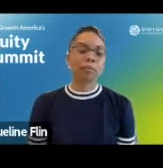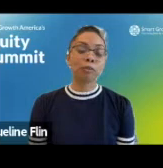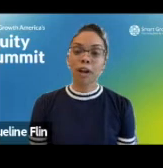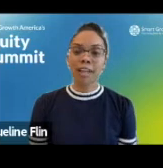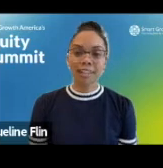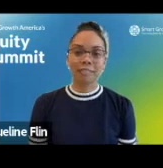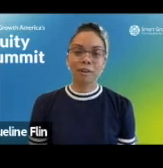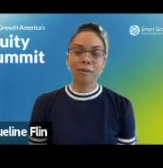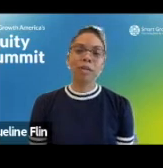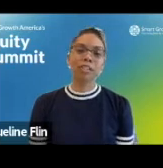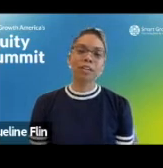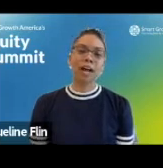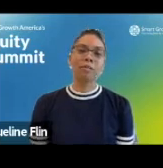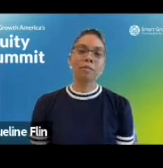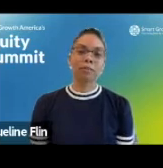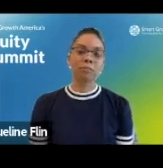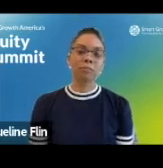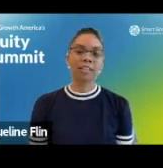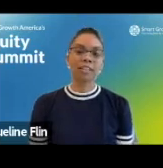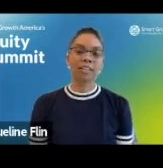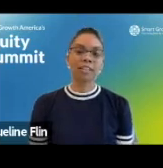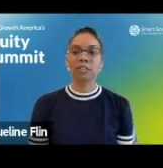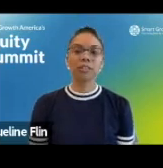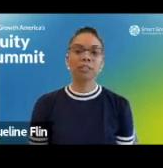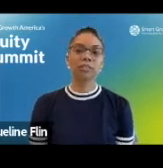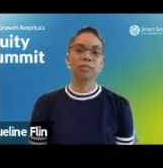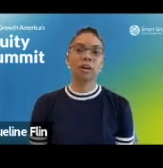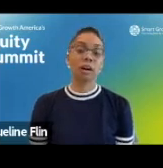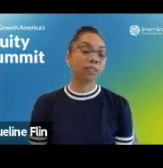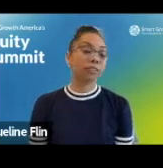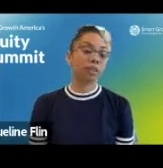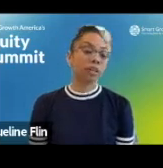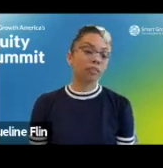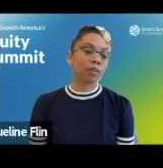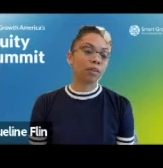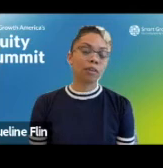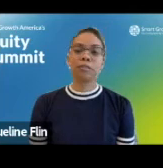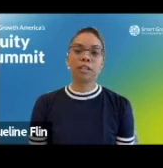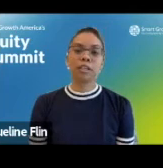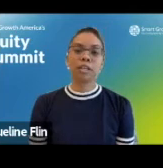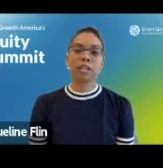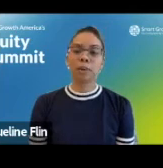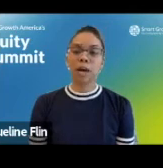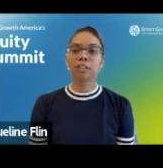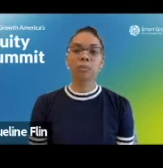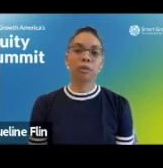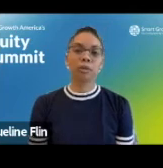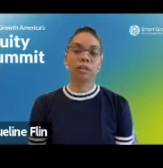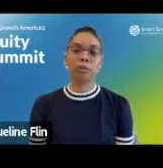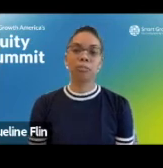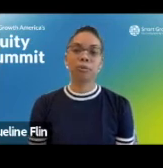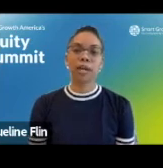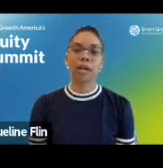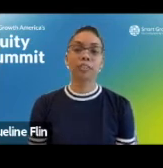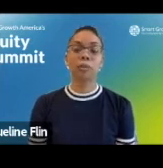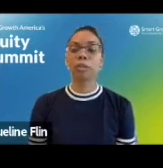But before I leave, I want to make sure that I am able to pass the torch. So it's often very fulfilling and inspiring to work with